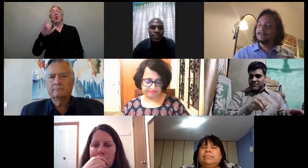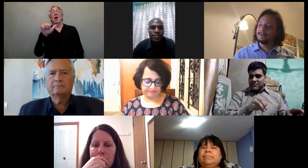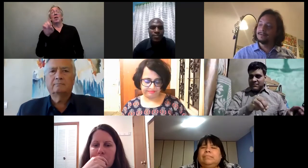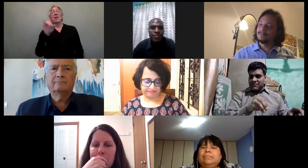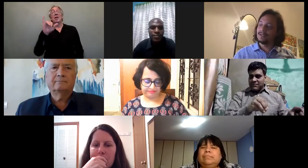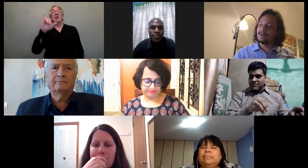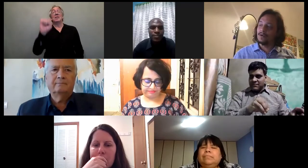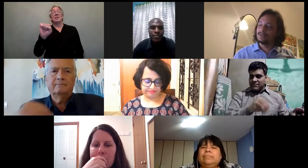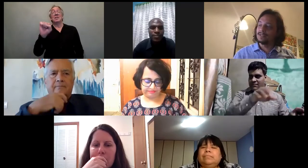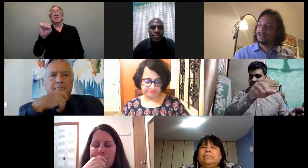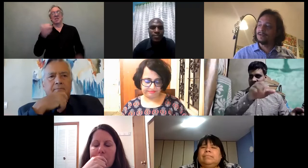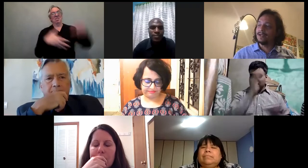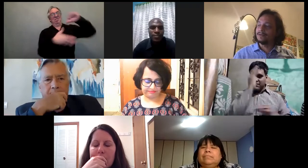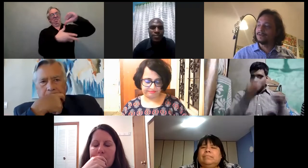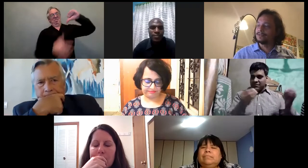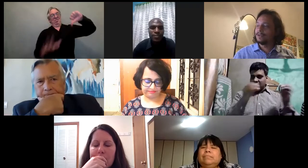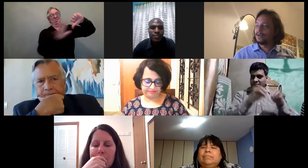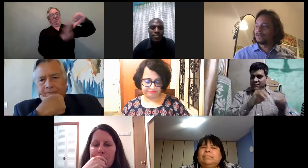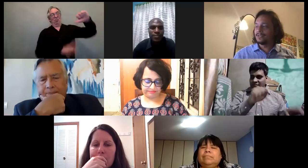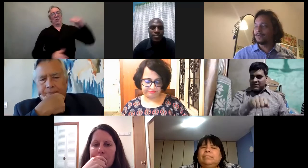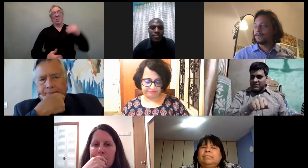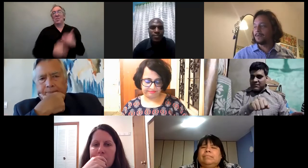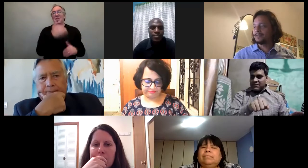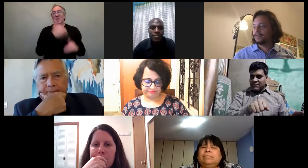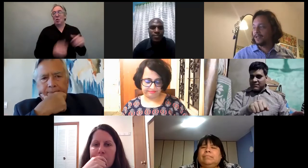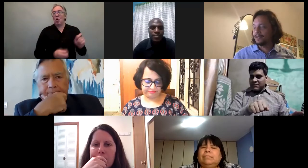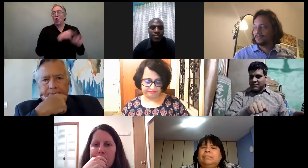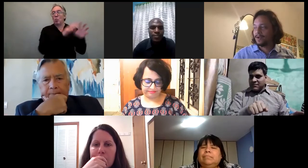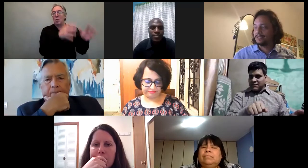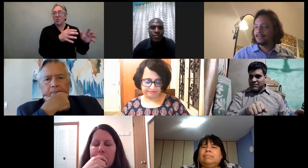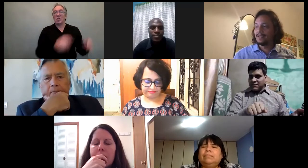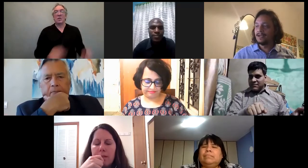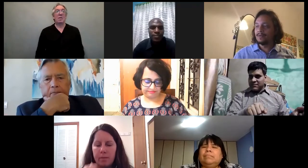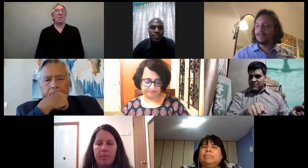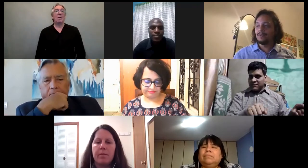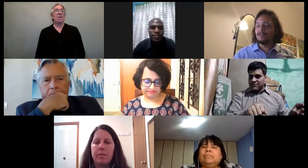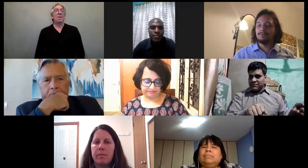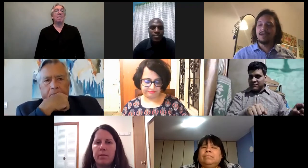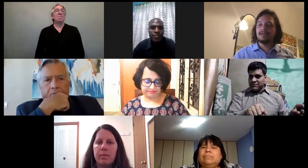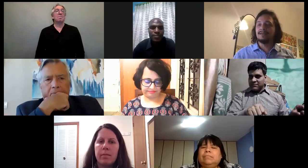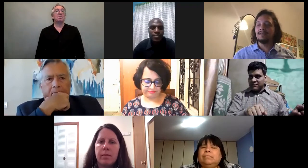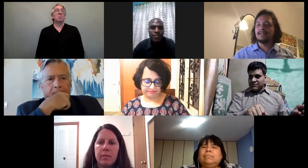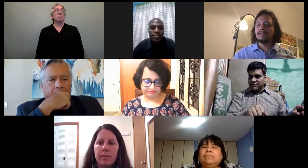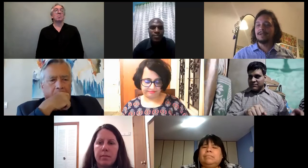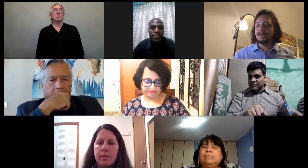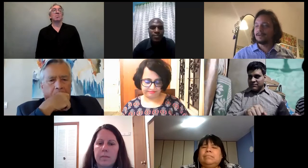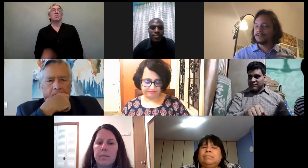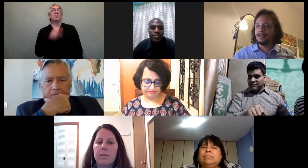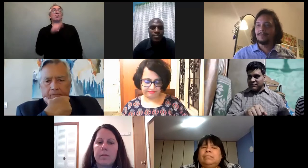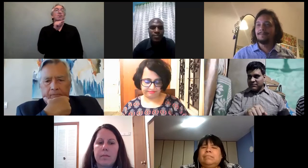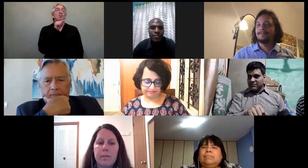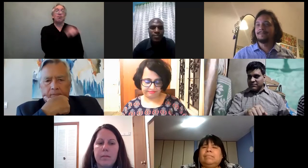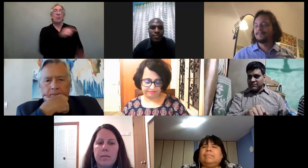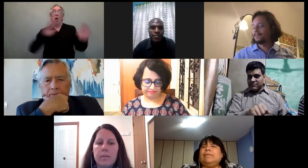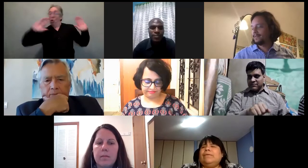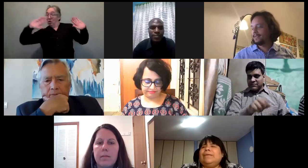RIADIS in co-hosting an online course on sexual and reproductive health and rights with UNFPA in Latin America.